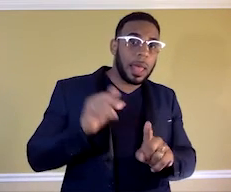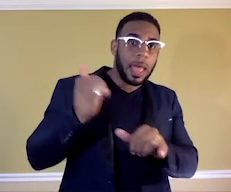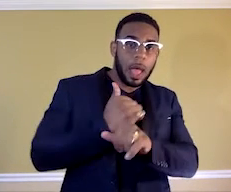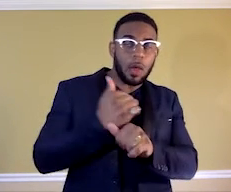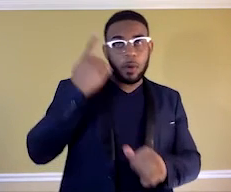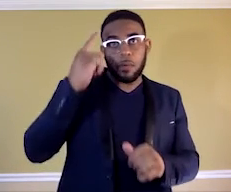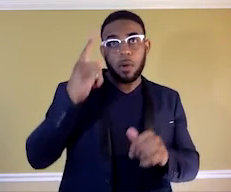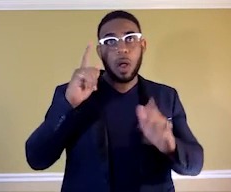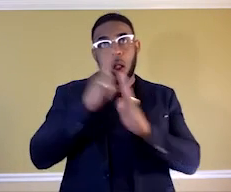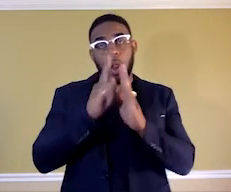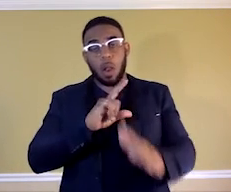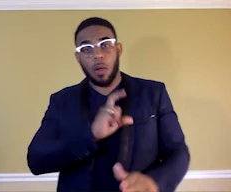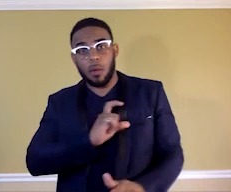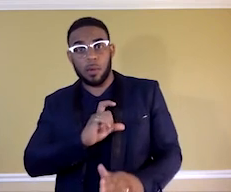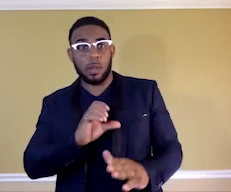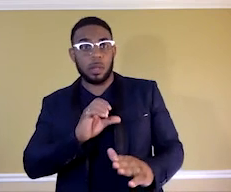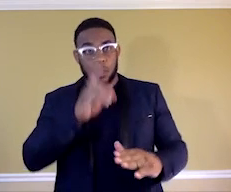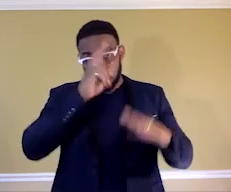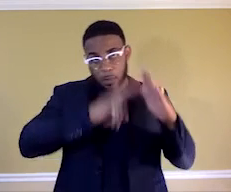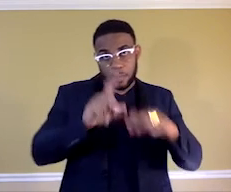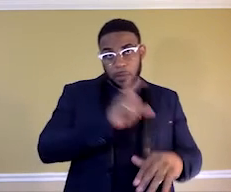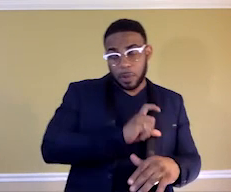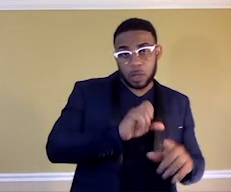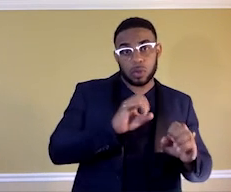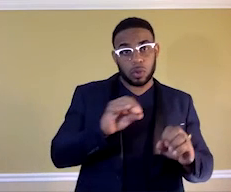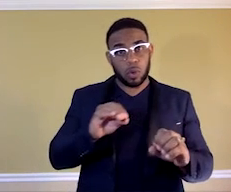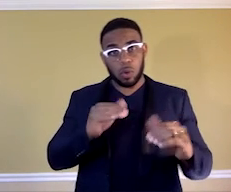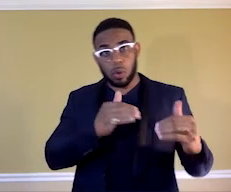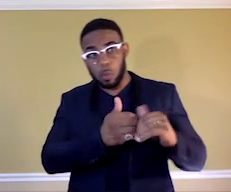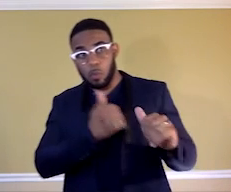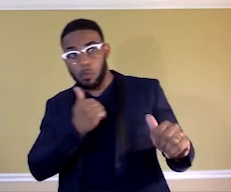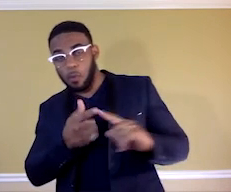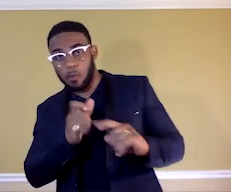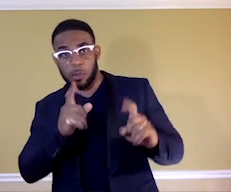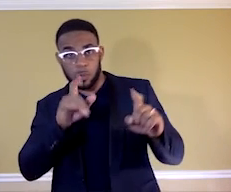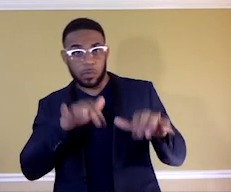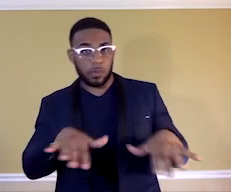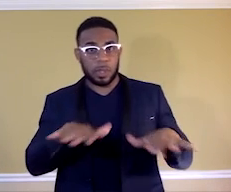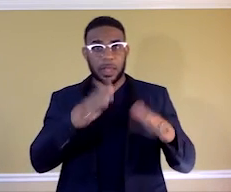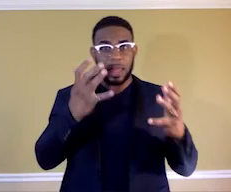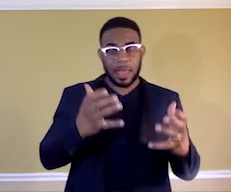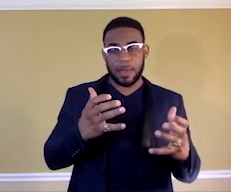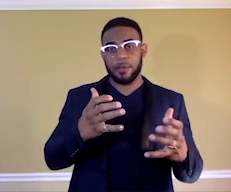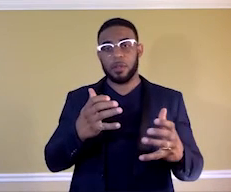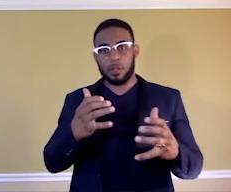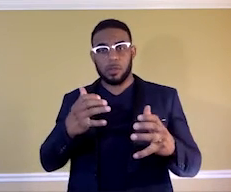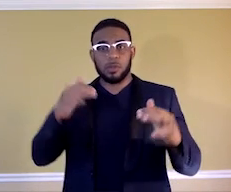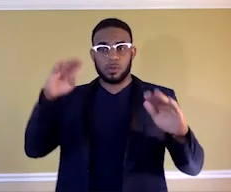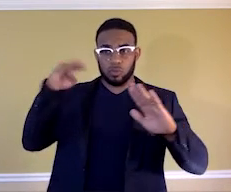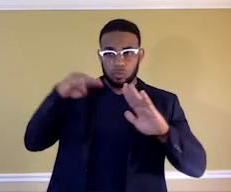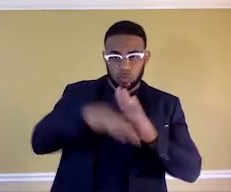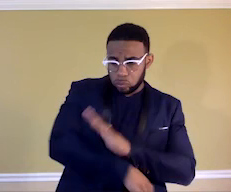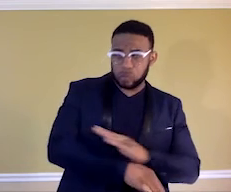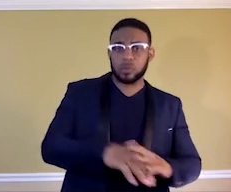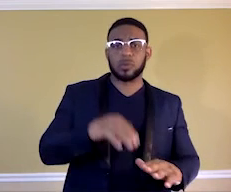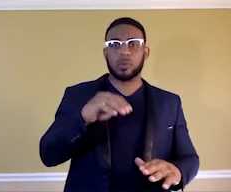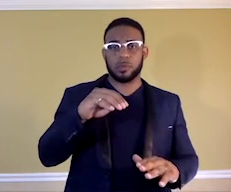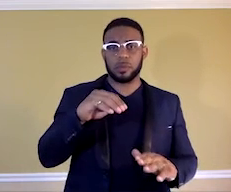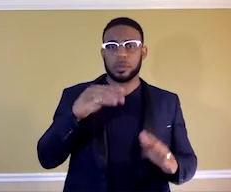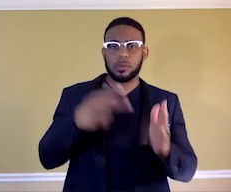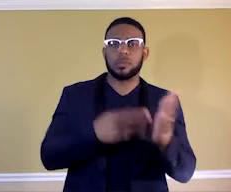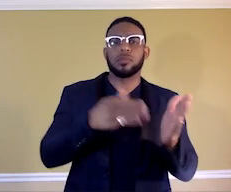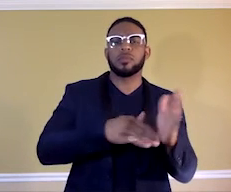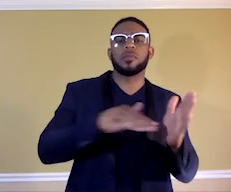for law enforcement and predictive policing, so moving away from these surveillance-heavy and recidivism prediction instruments, but